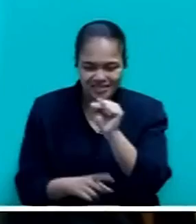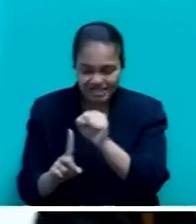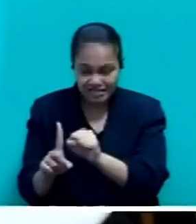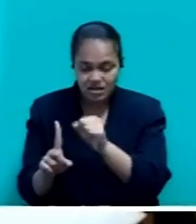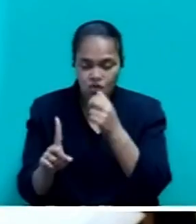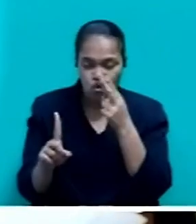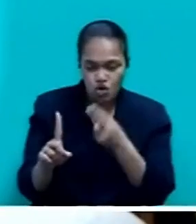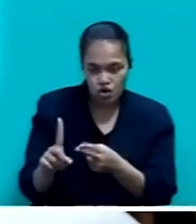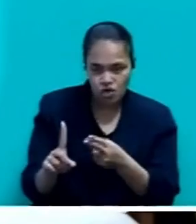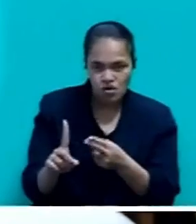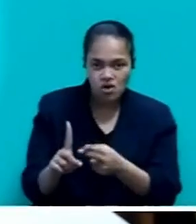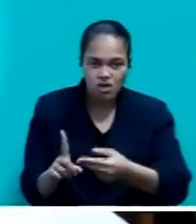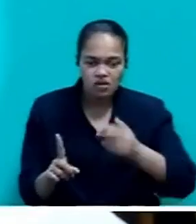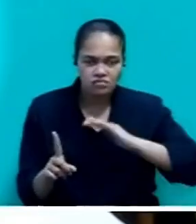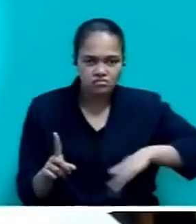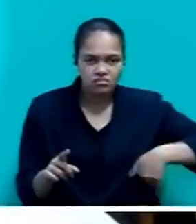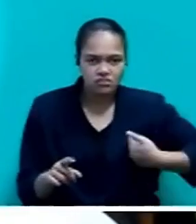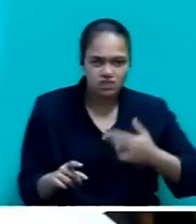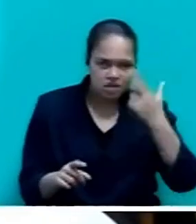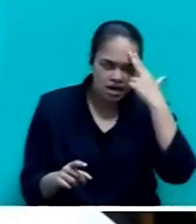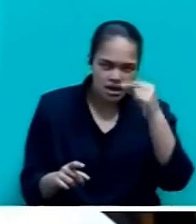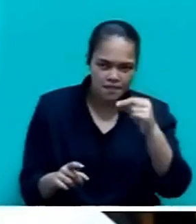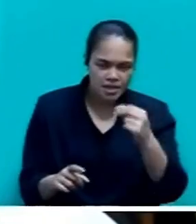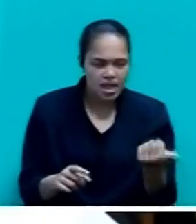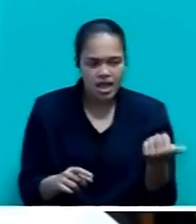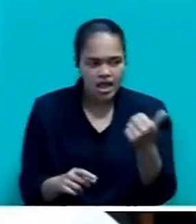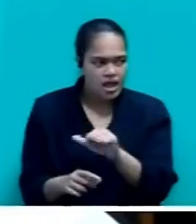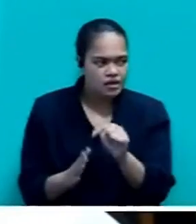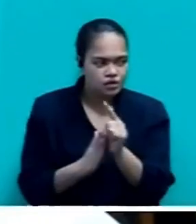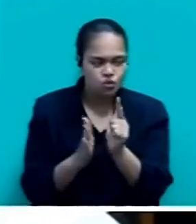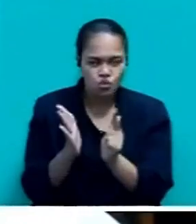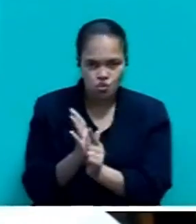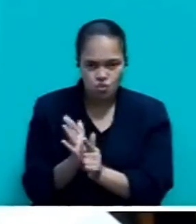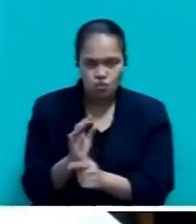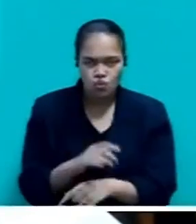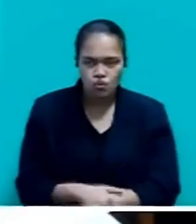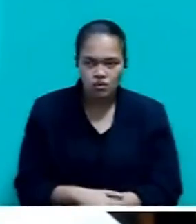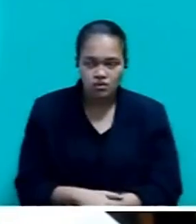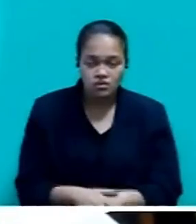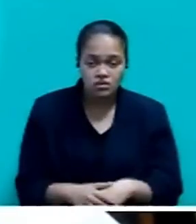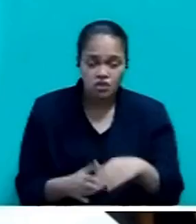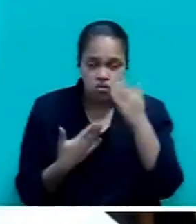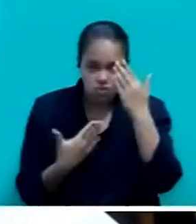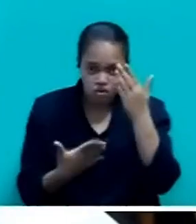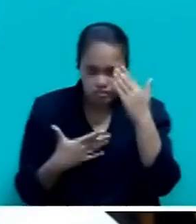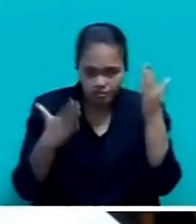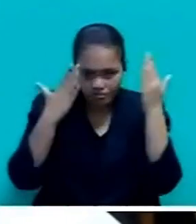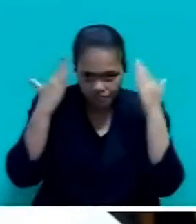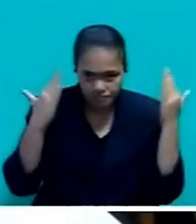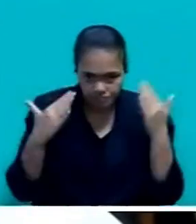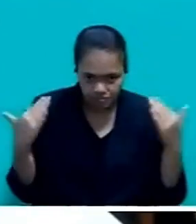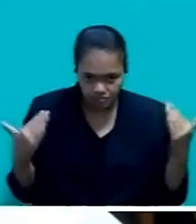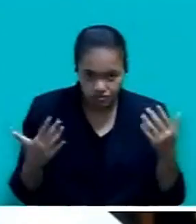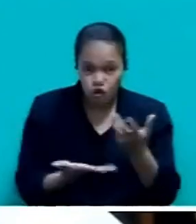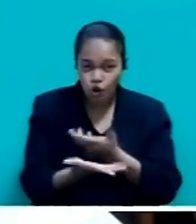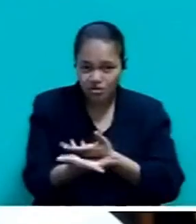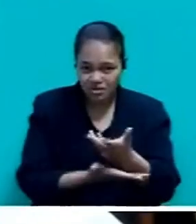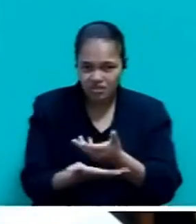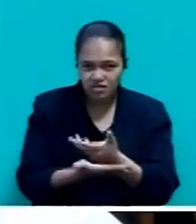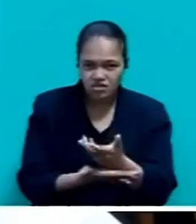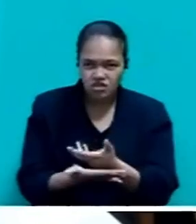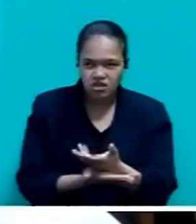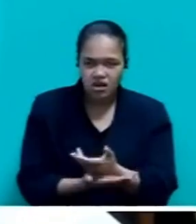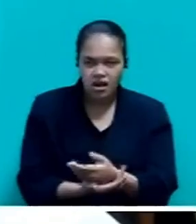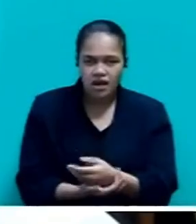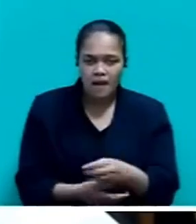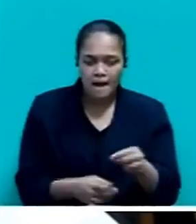surname when providing their name under any written law. Honourable Speaker, consultations were held at the Office of the Prime